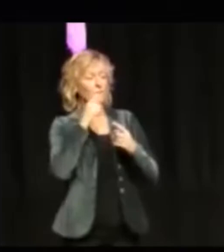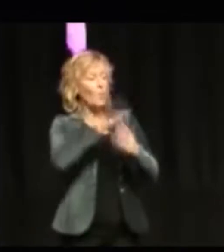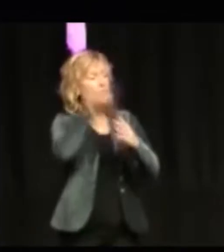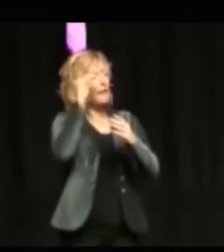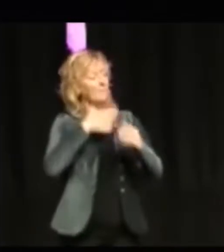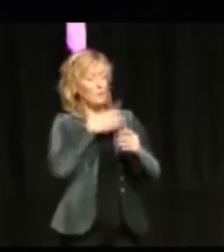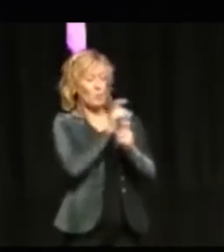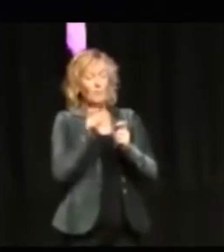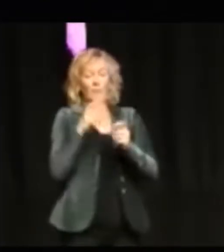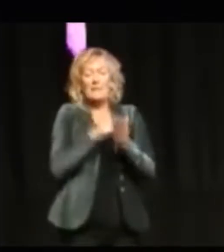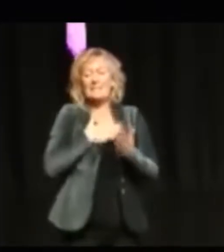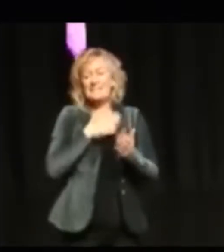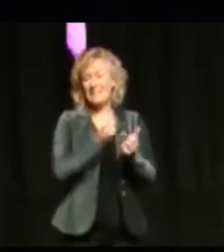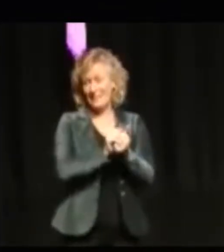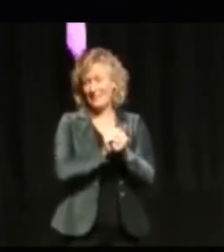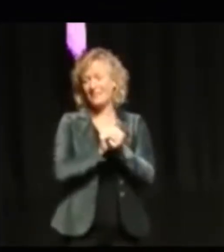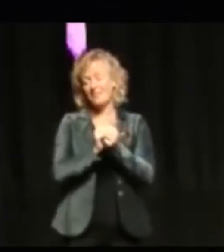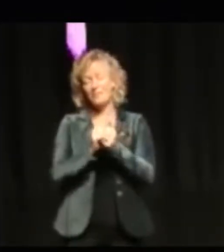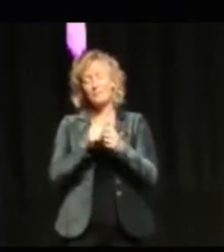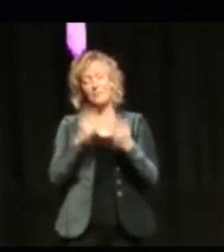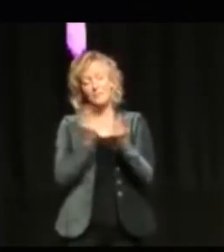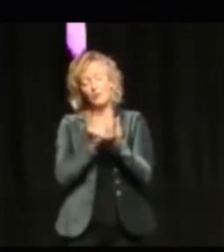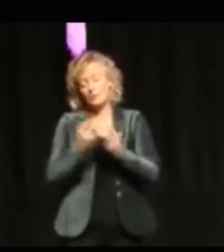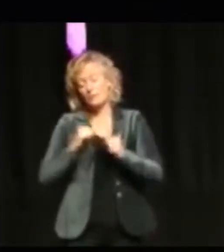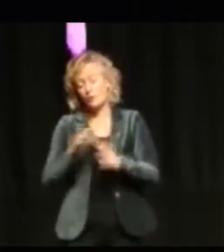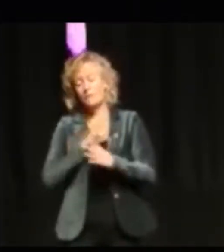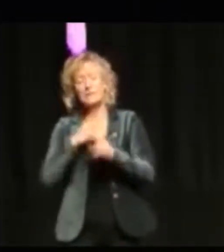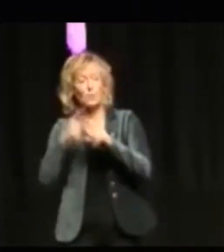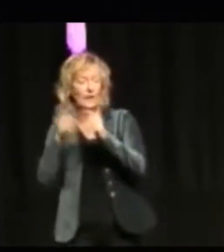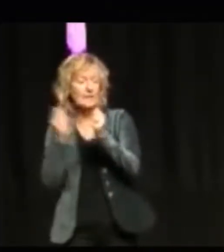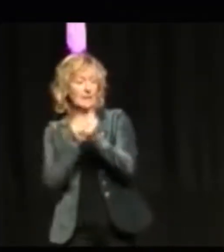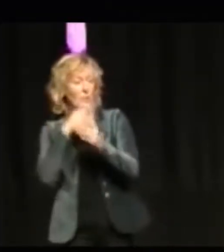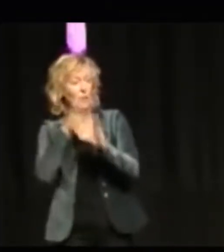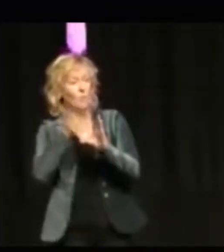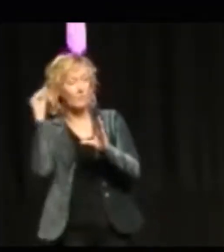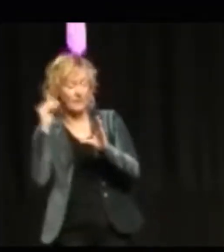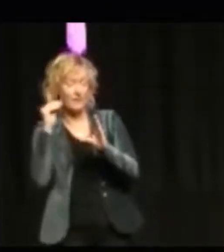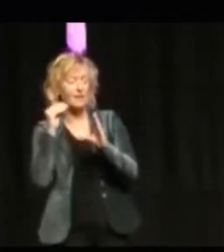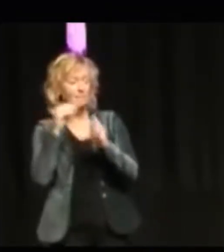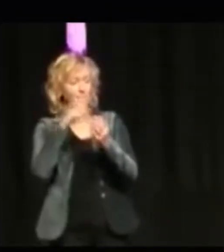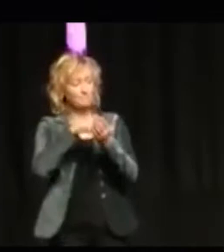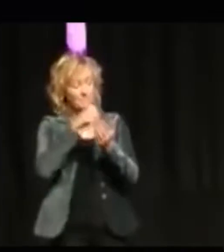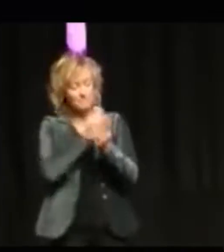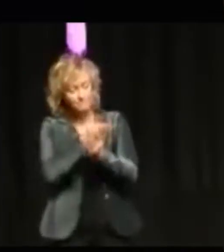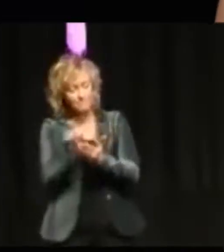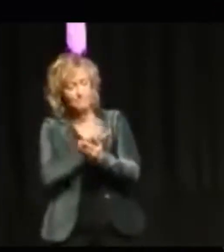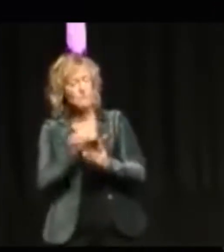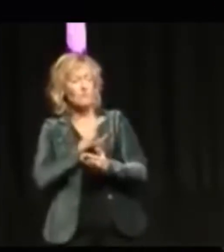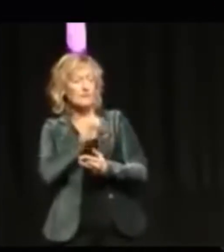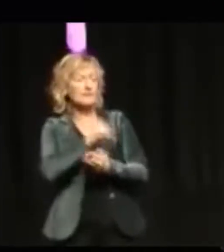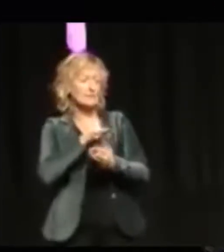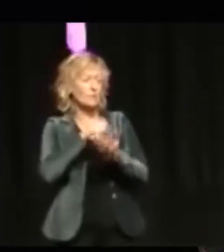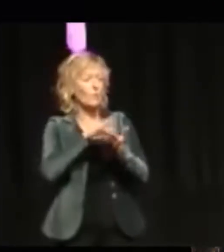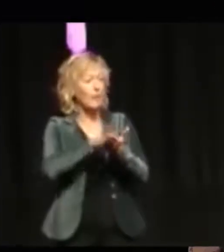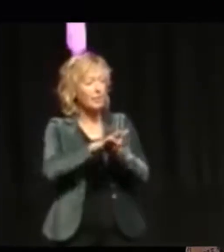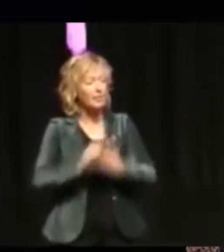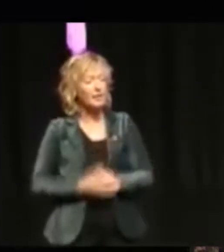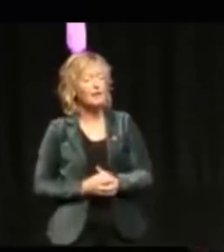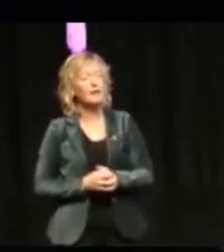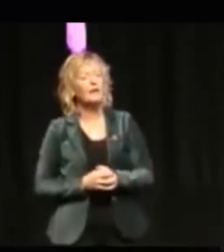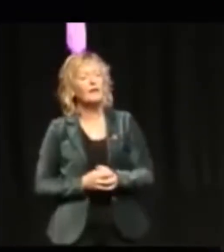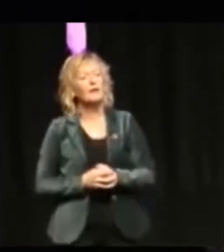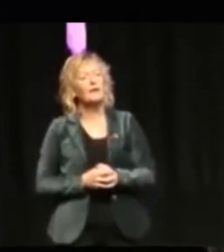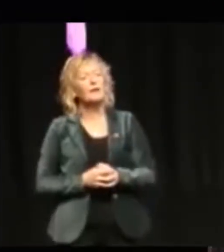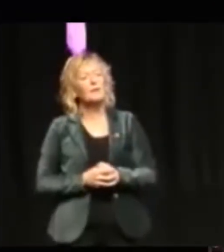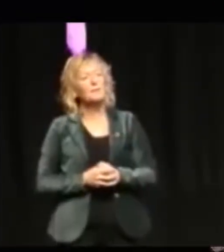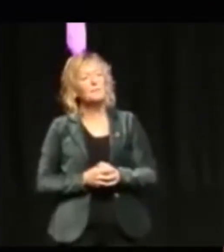read others in some human rights documents. The first one, huge, bright light bulbs all around